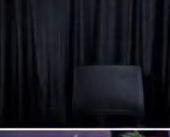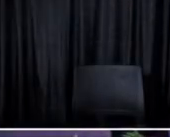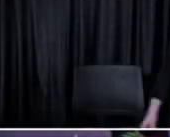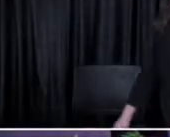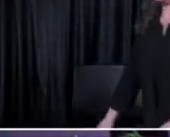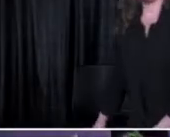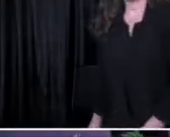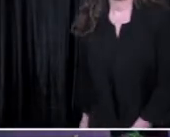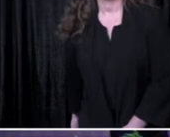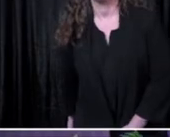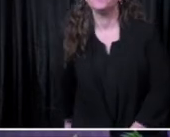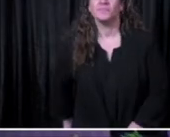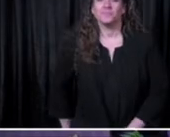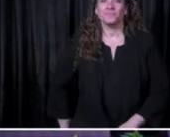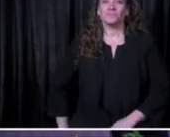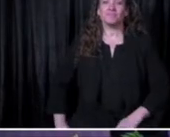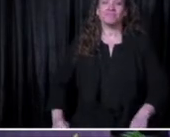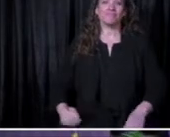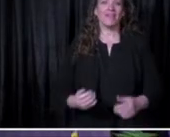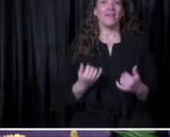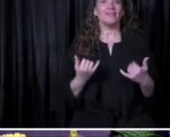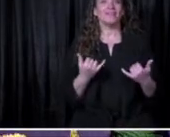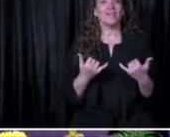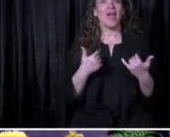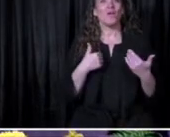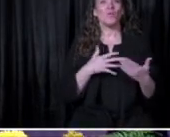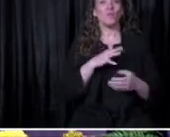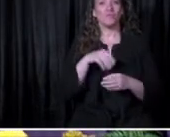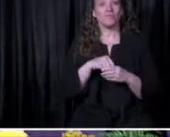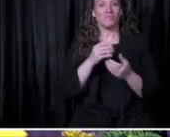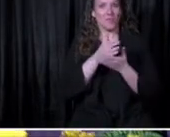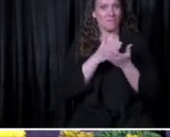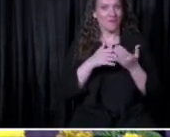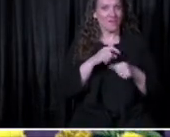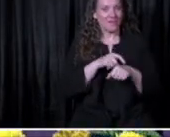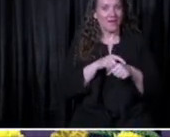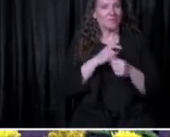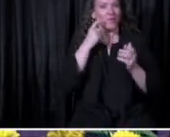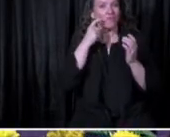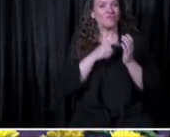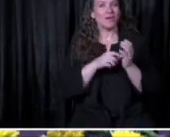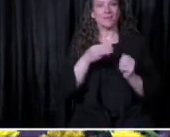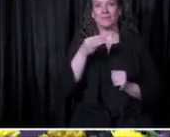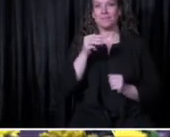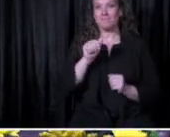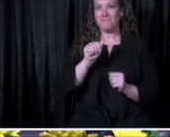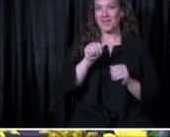At this point, we move to the part of the program that officially recognizes the master's degree recipients.